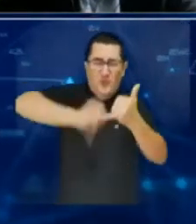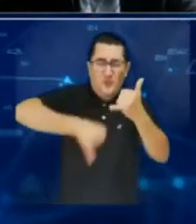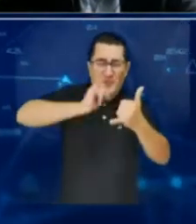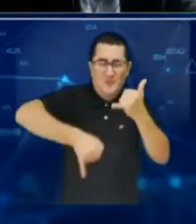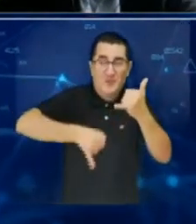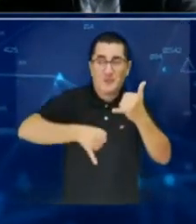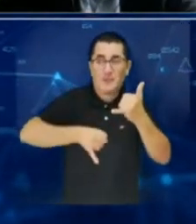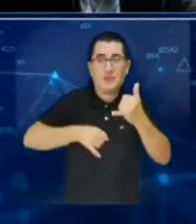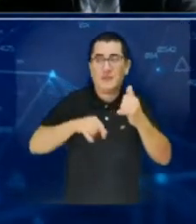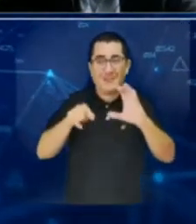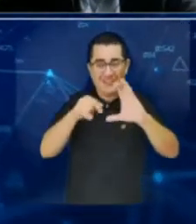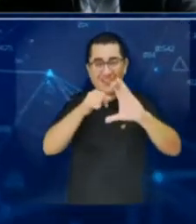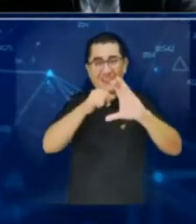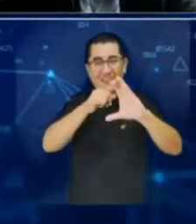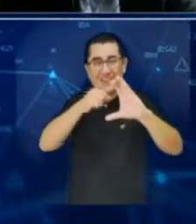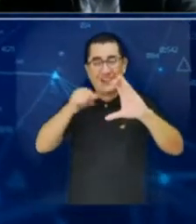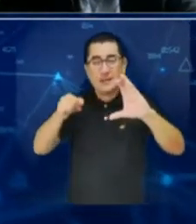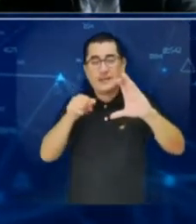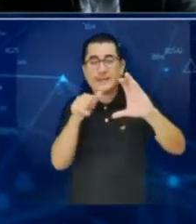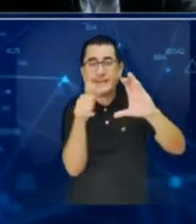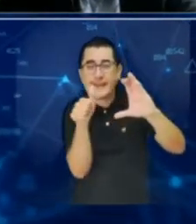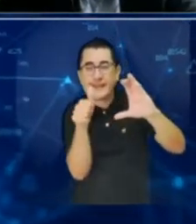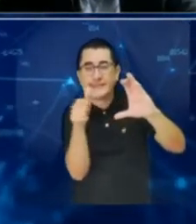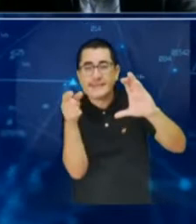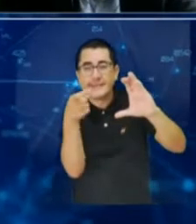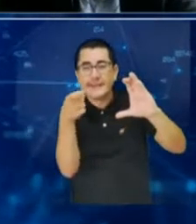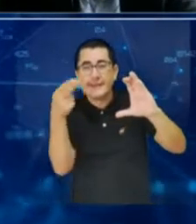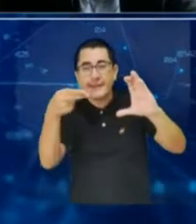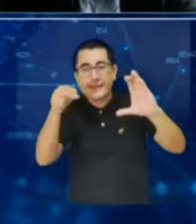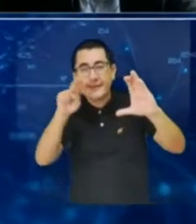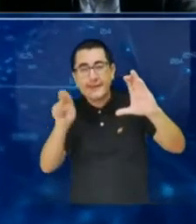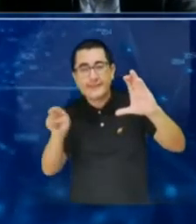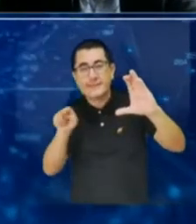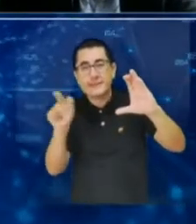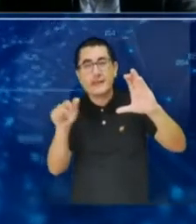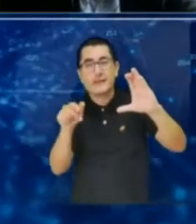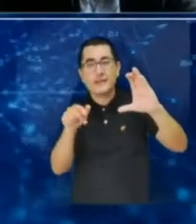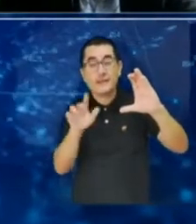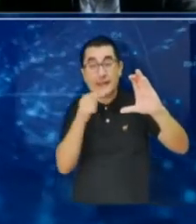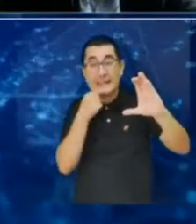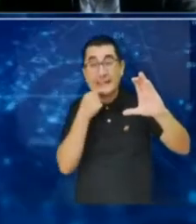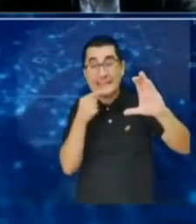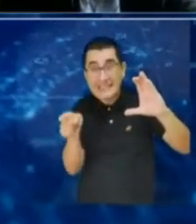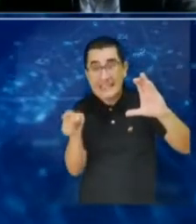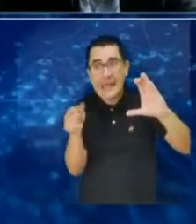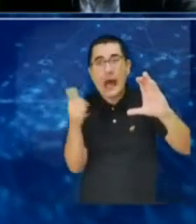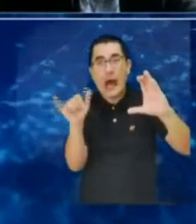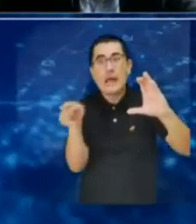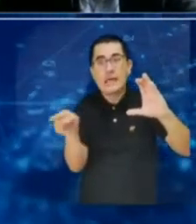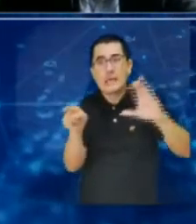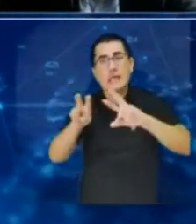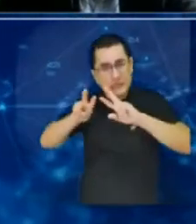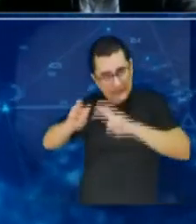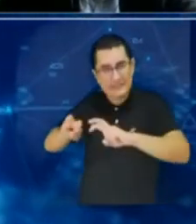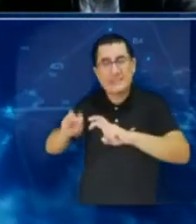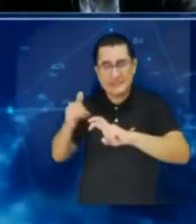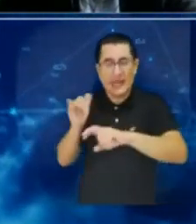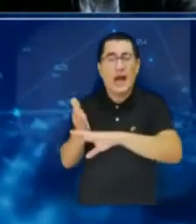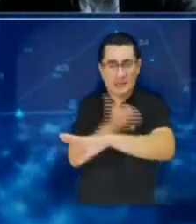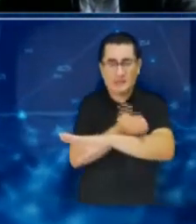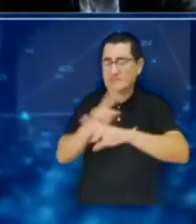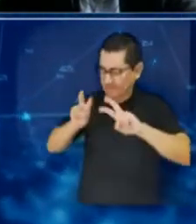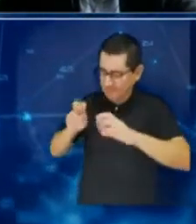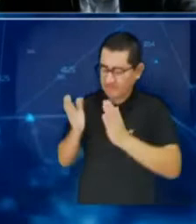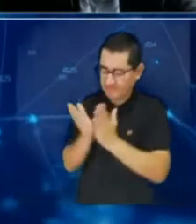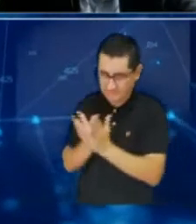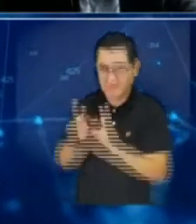And finally, the 10 gigahertz to 10.5 gigahertz in region two is currently studying this